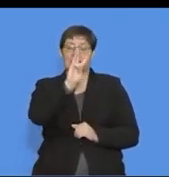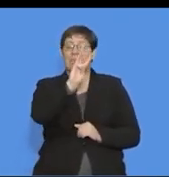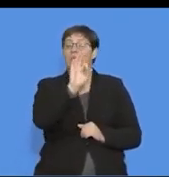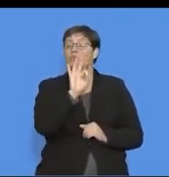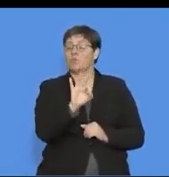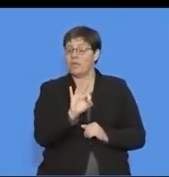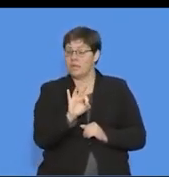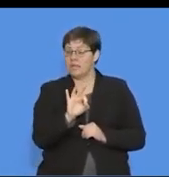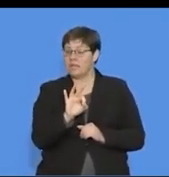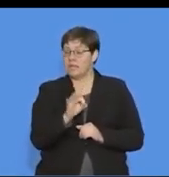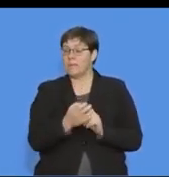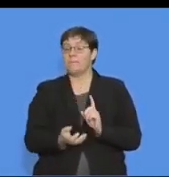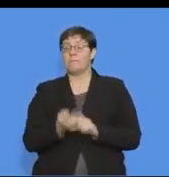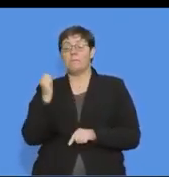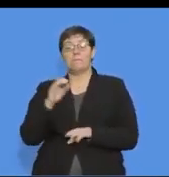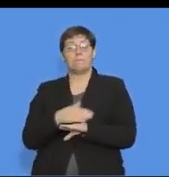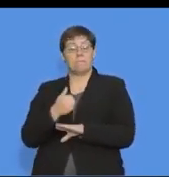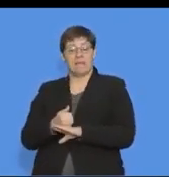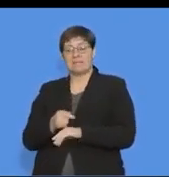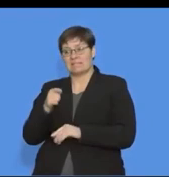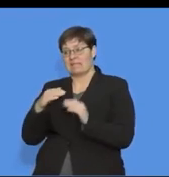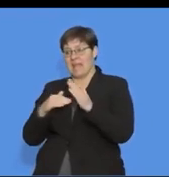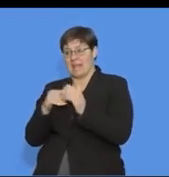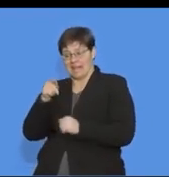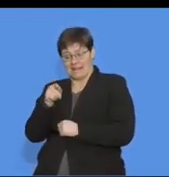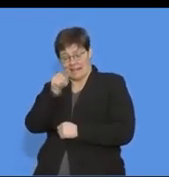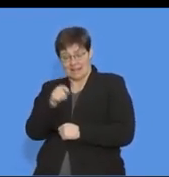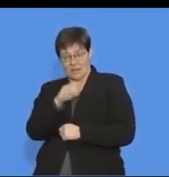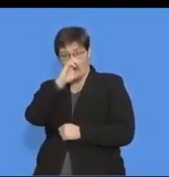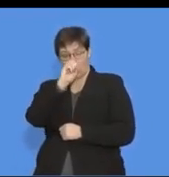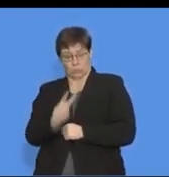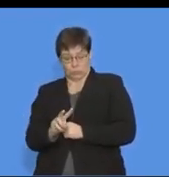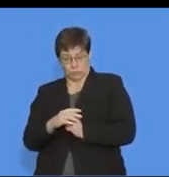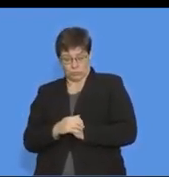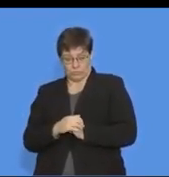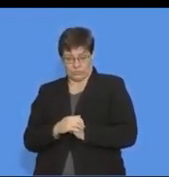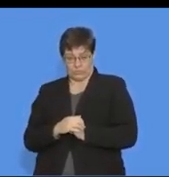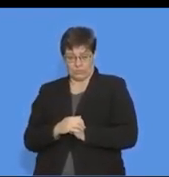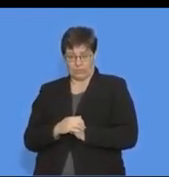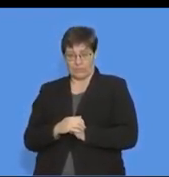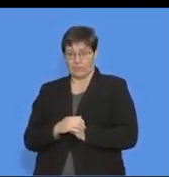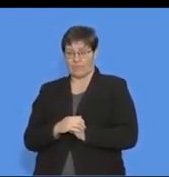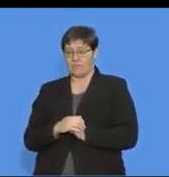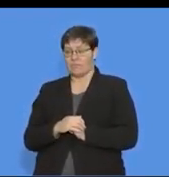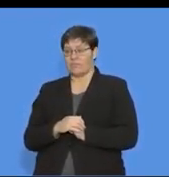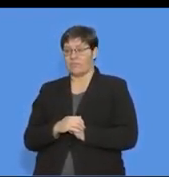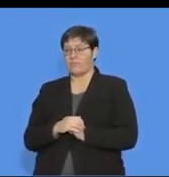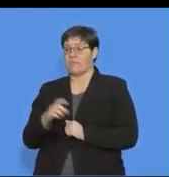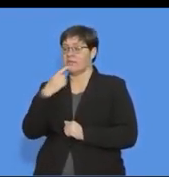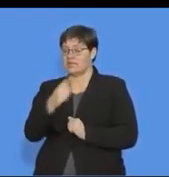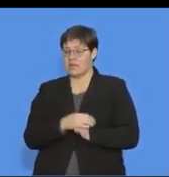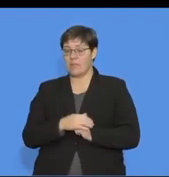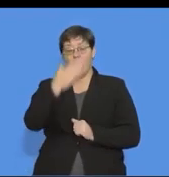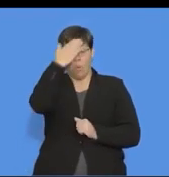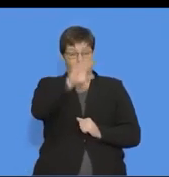can find it based on this angle here, which is O2, right? So I will then say I